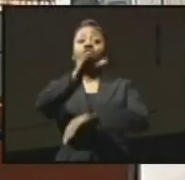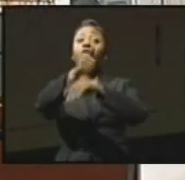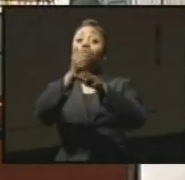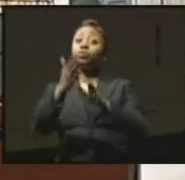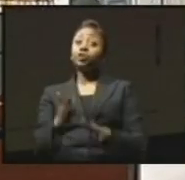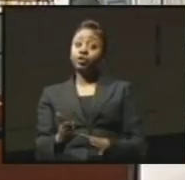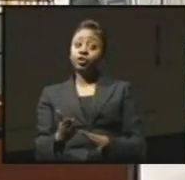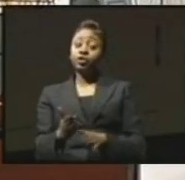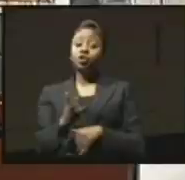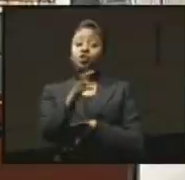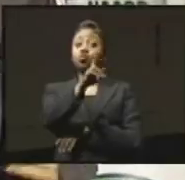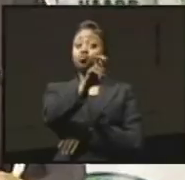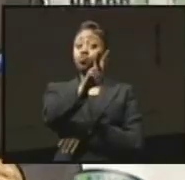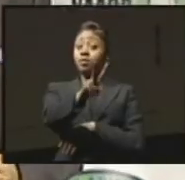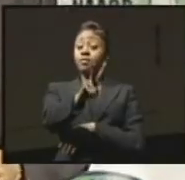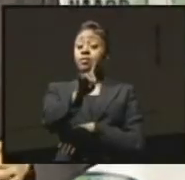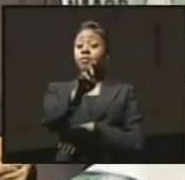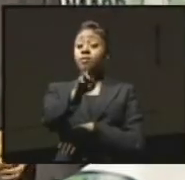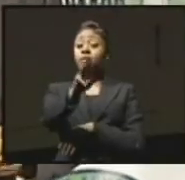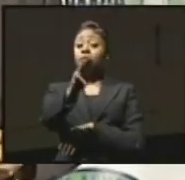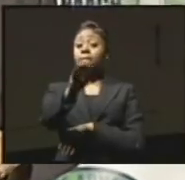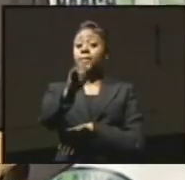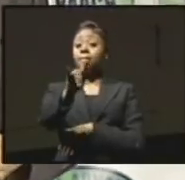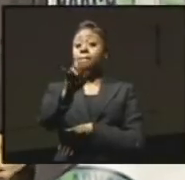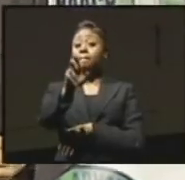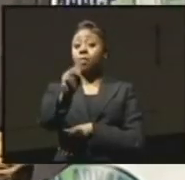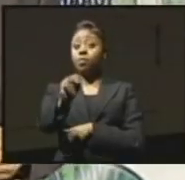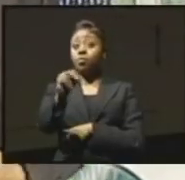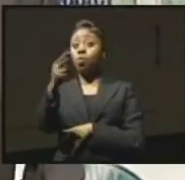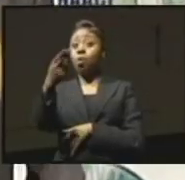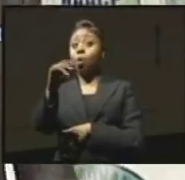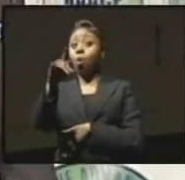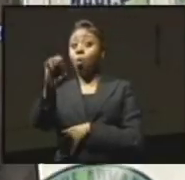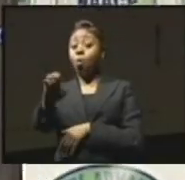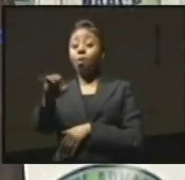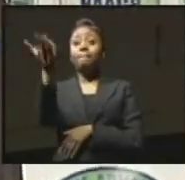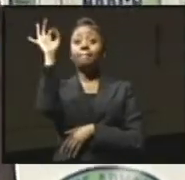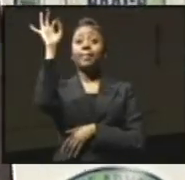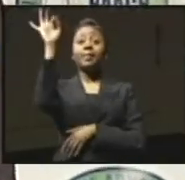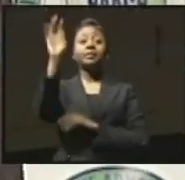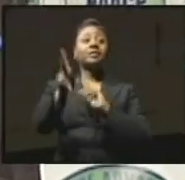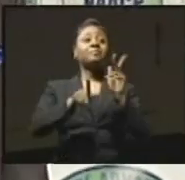Dr. Martin Bolton, Pastor, People Community Church.